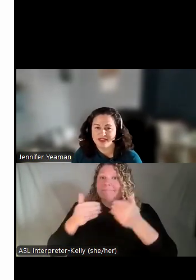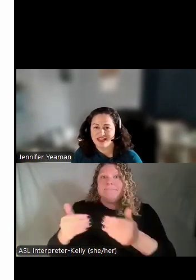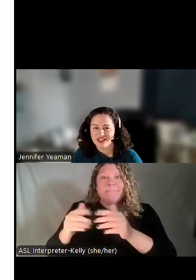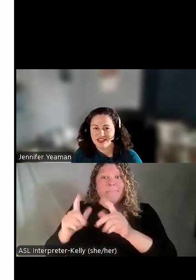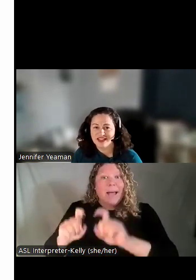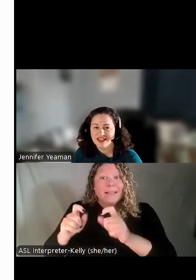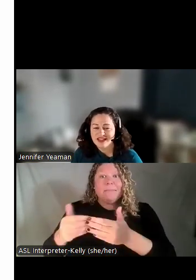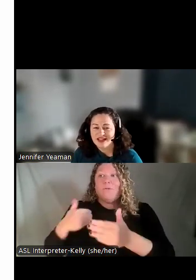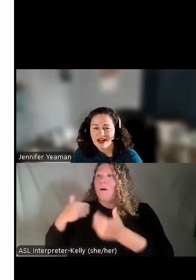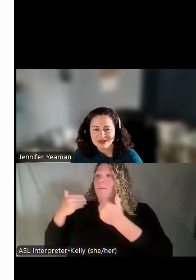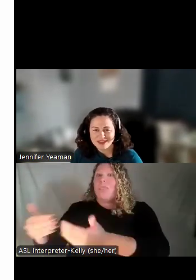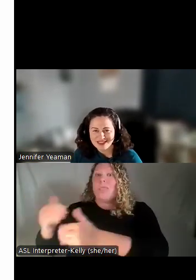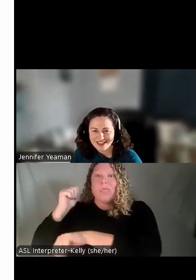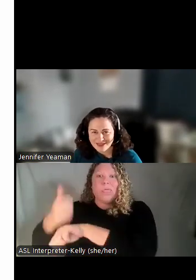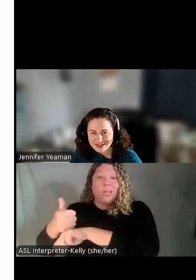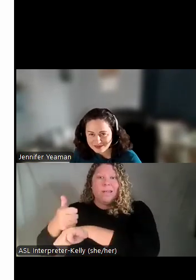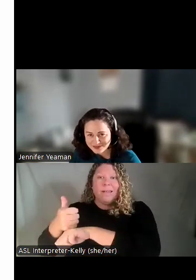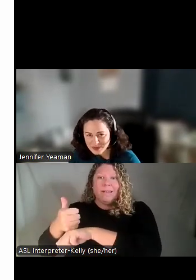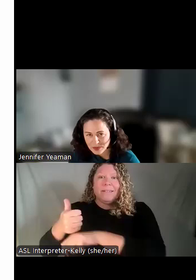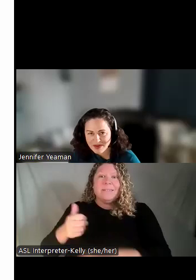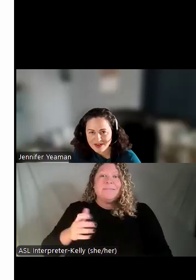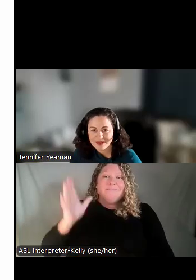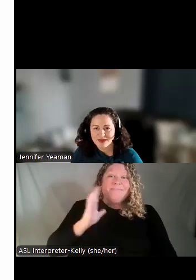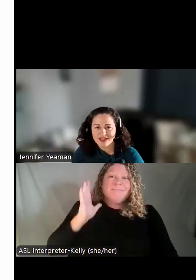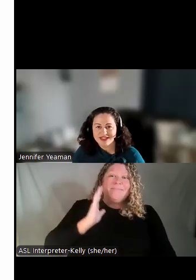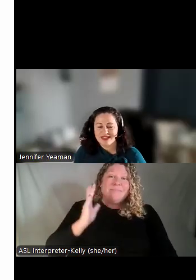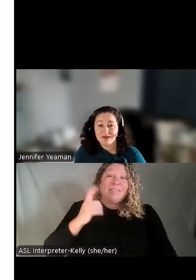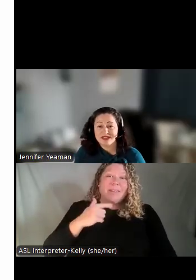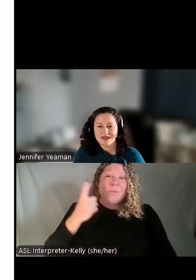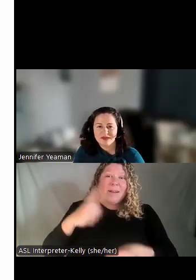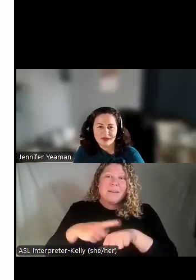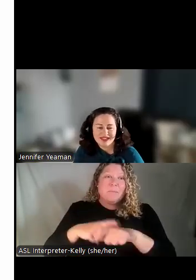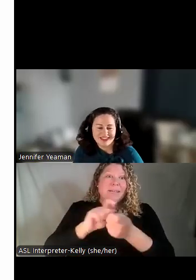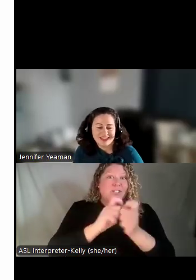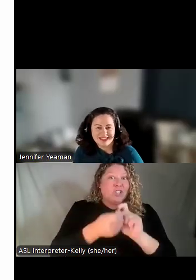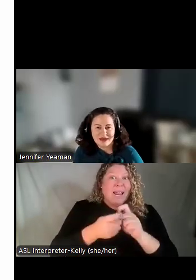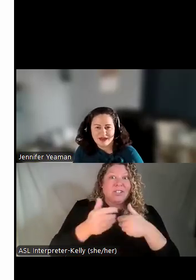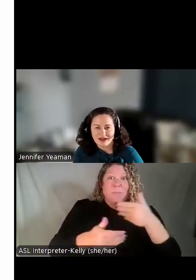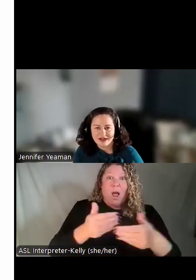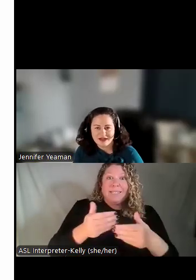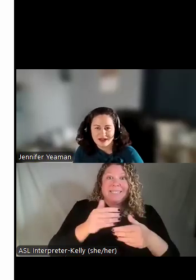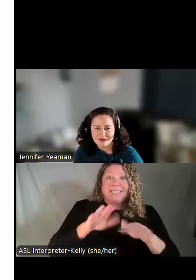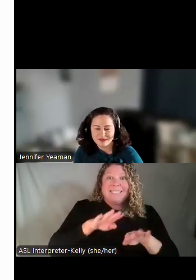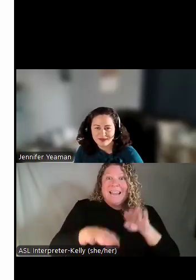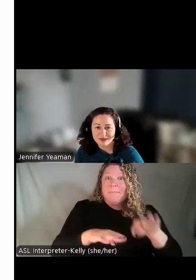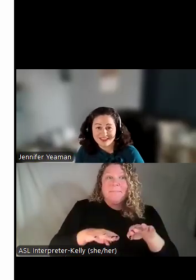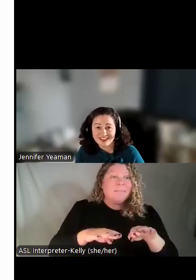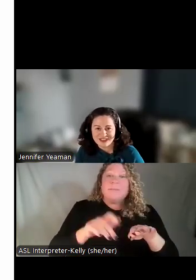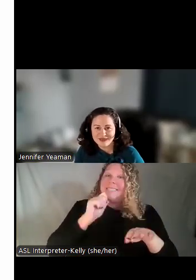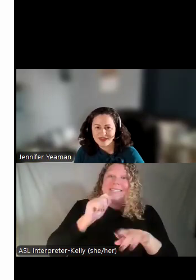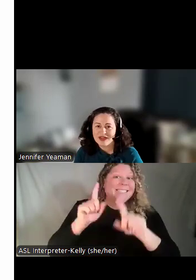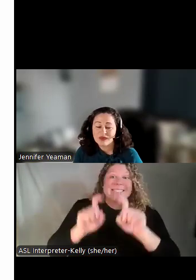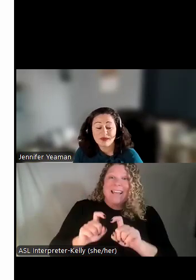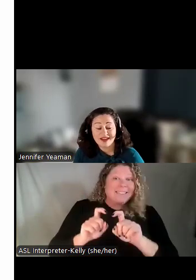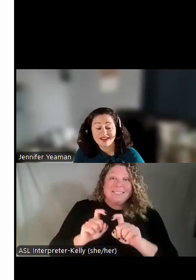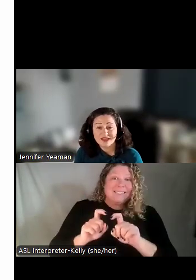before implementation. I was once in an event where we modified process step, but we didn't test out our